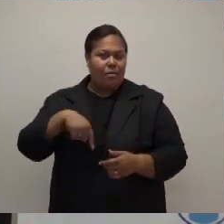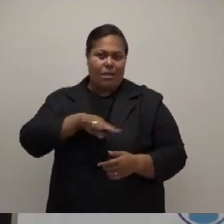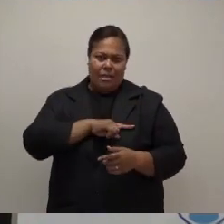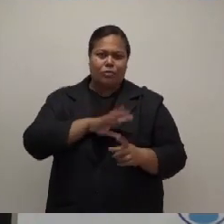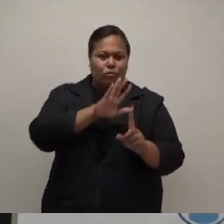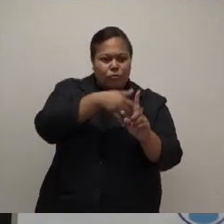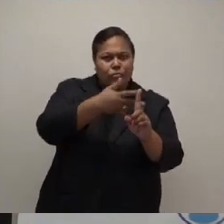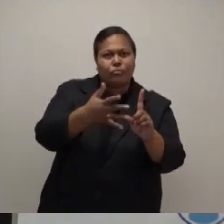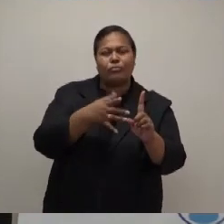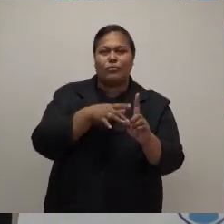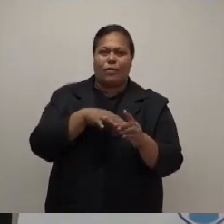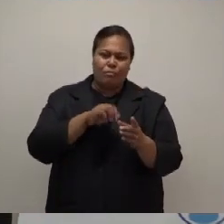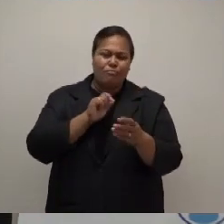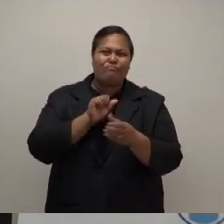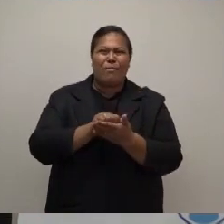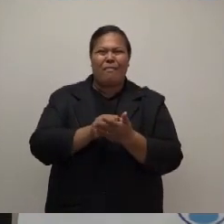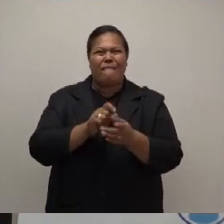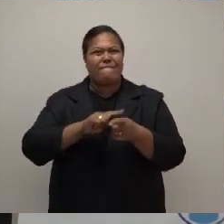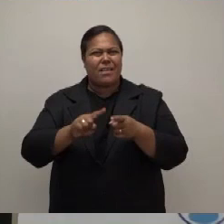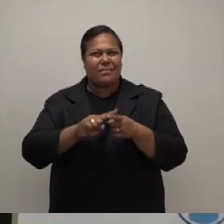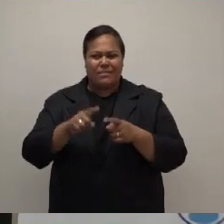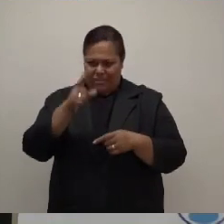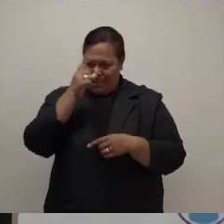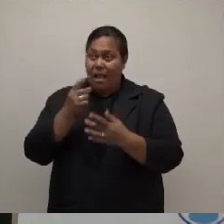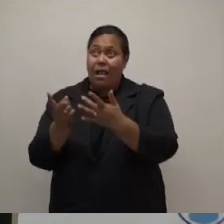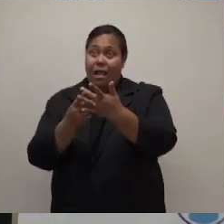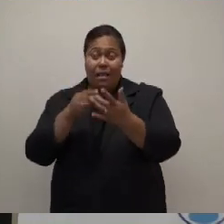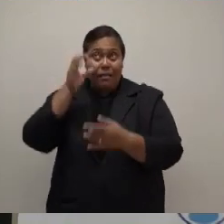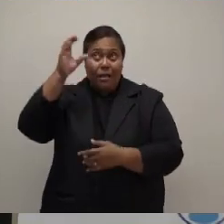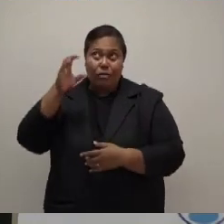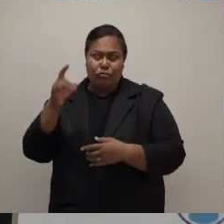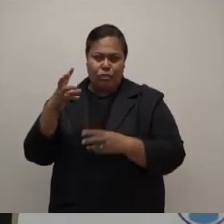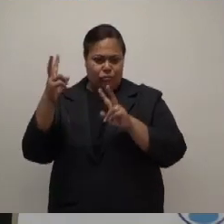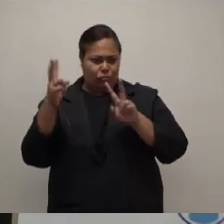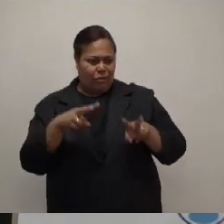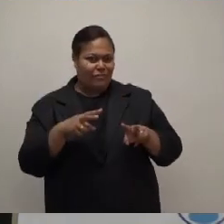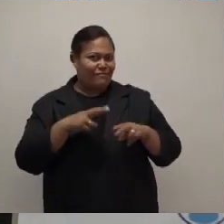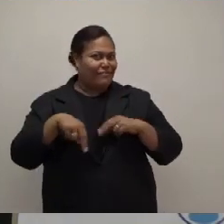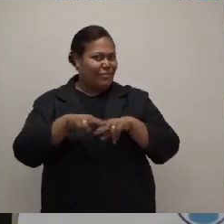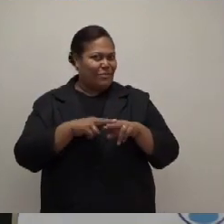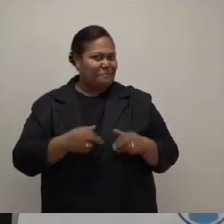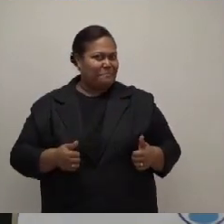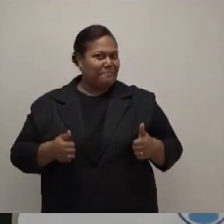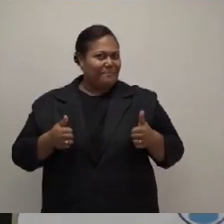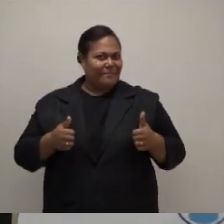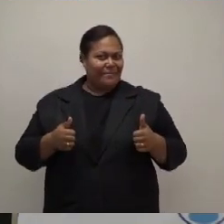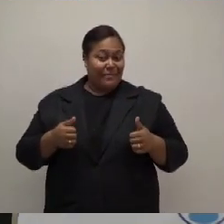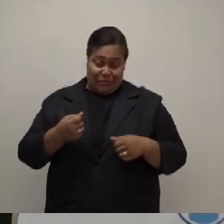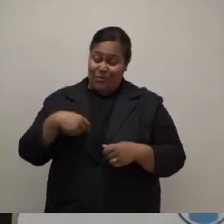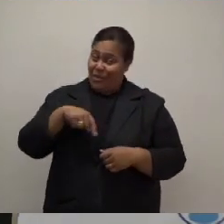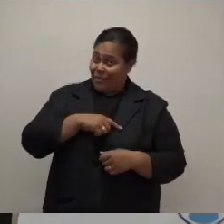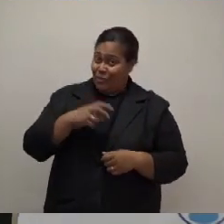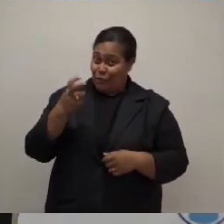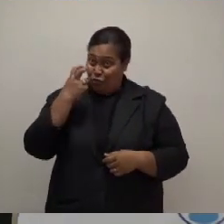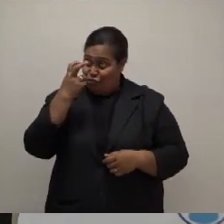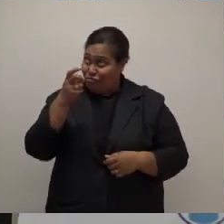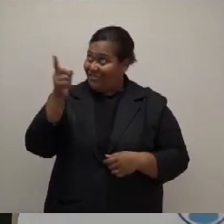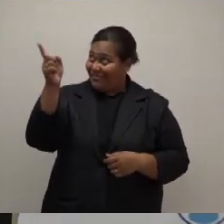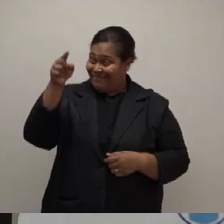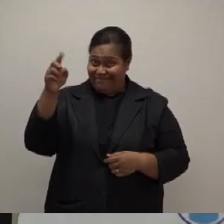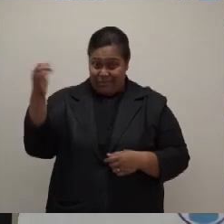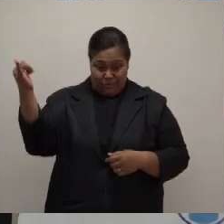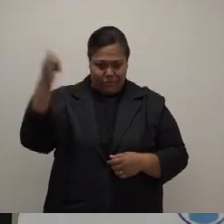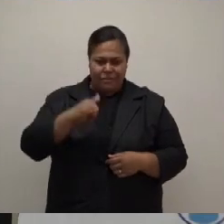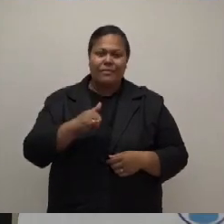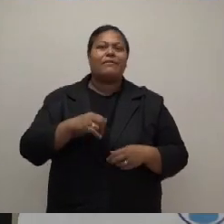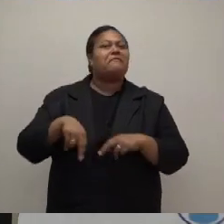a sense of confidence in other countries, showing the world and our tourists that Fiji is perhaps the safest nation on